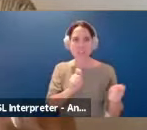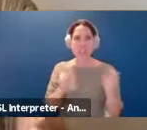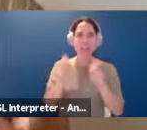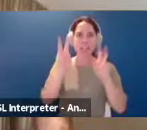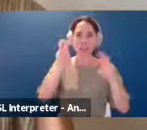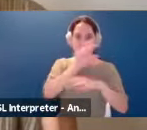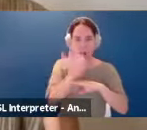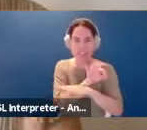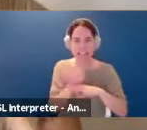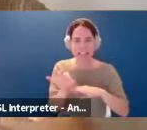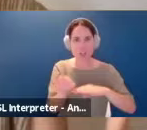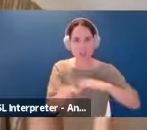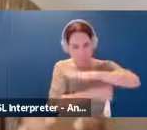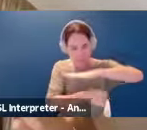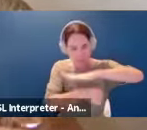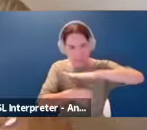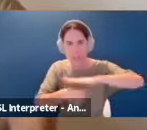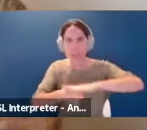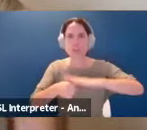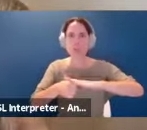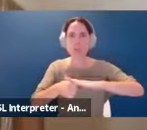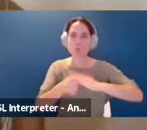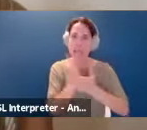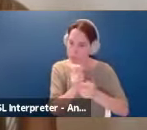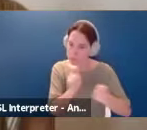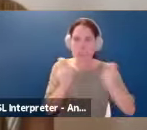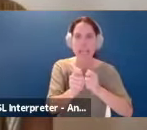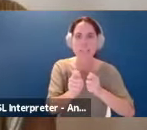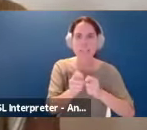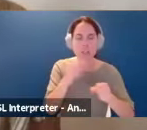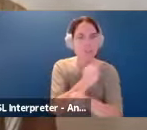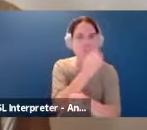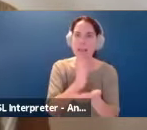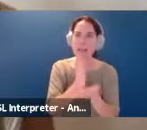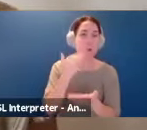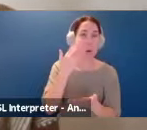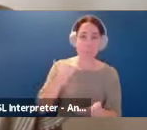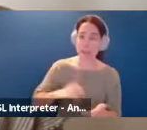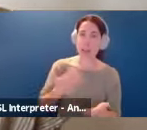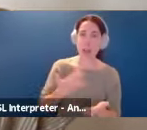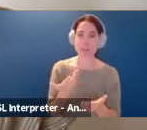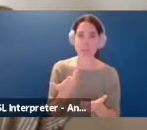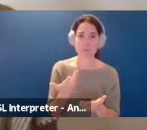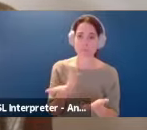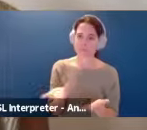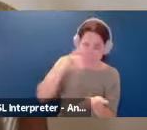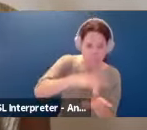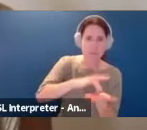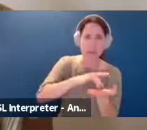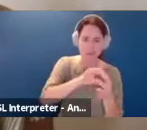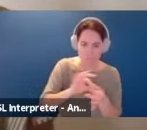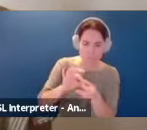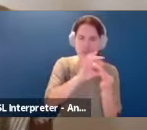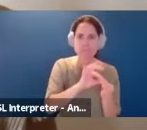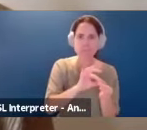at the very center what happens just imagine that for a moment why people have a lot of skin in the game and a